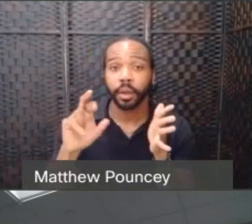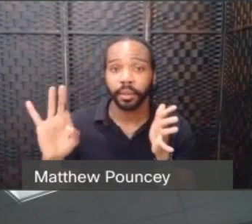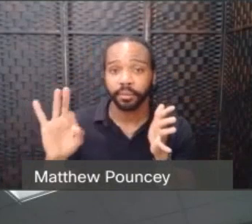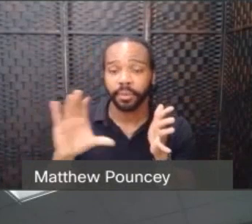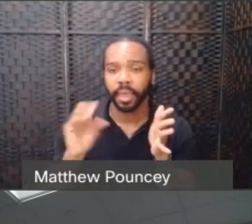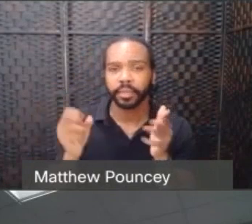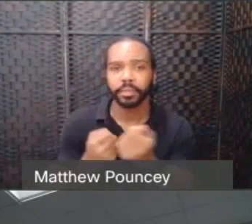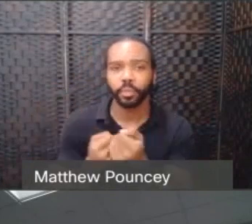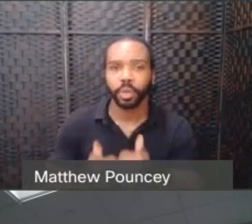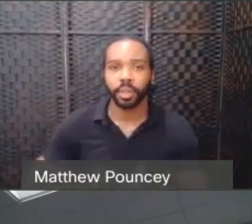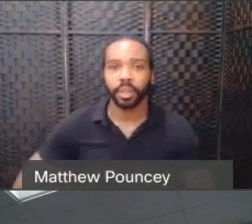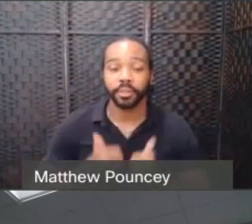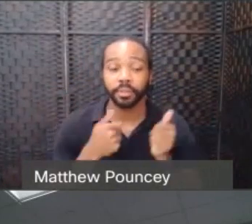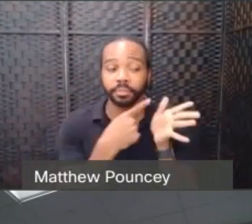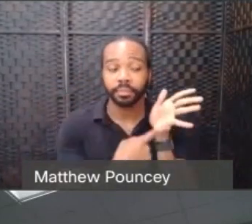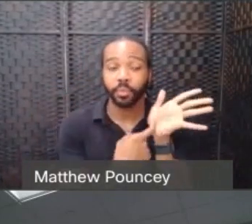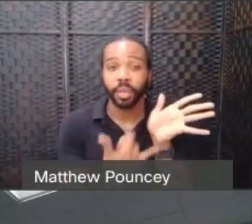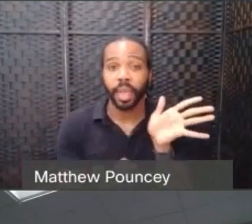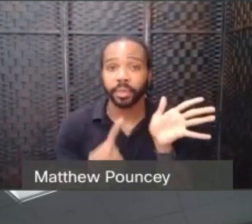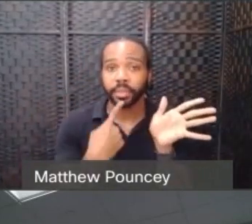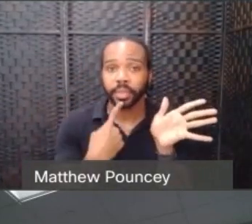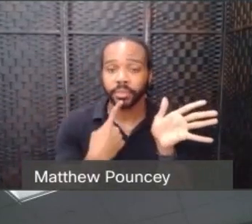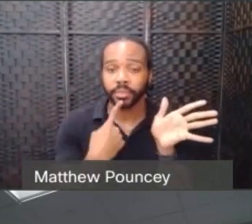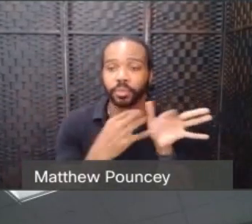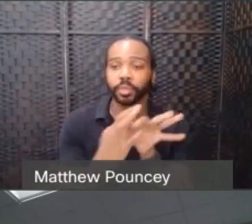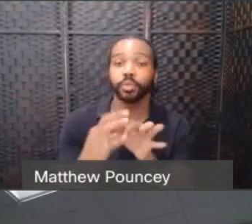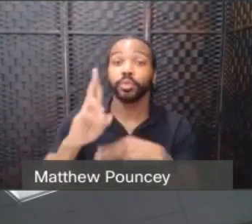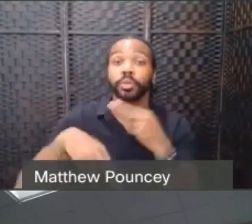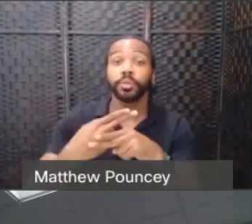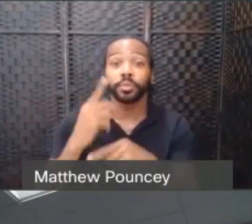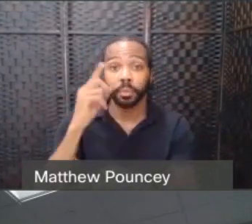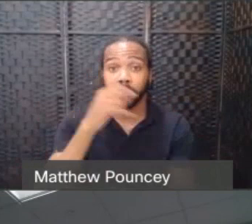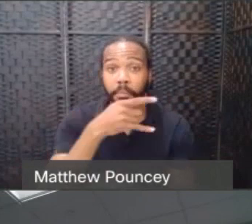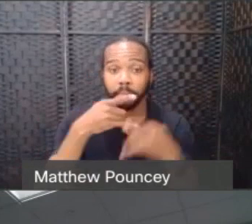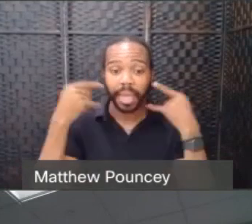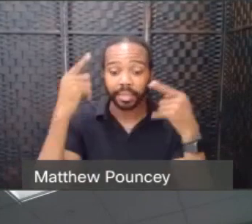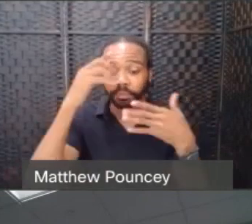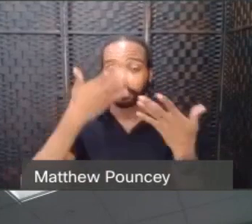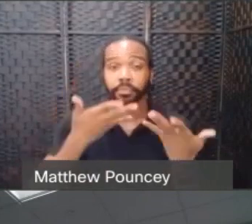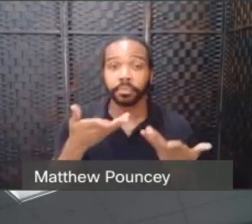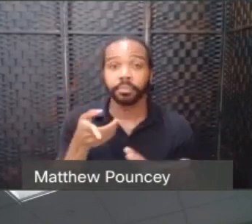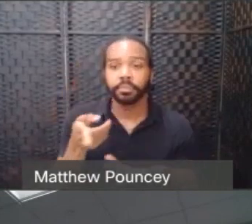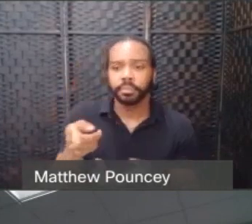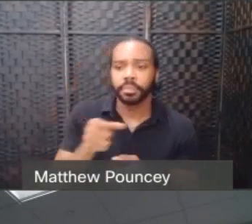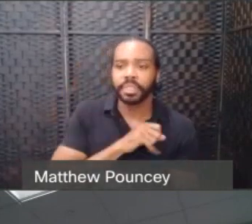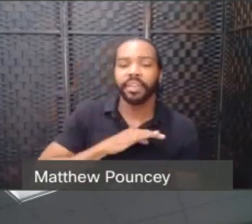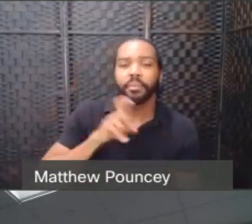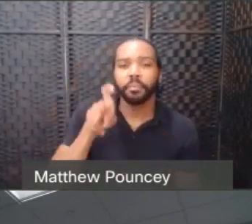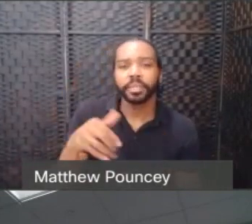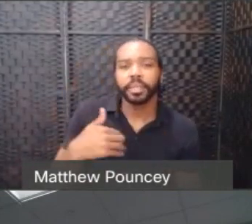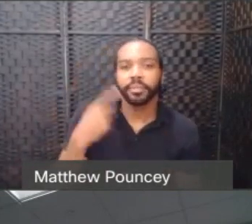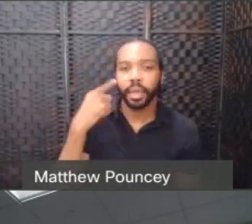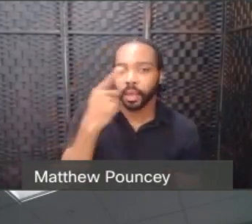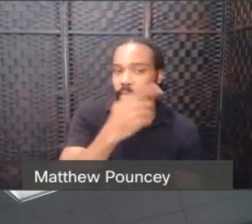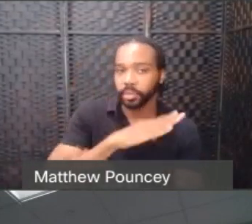currently says, in addition to universal masking, staff must wear eye protection when within 6 feet of persons living in